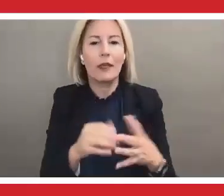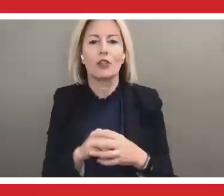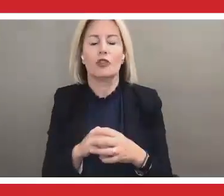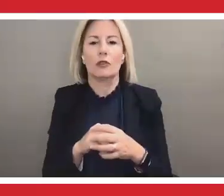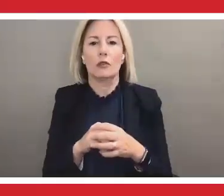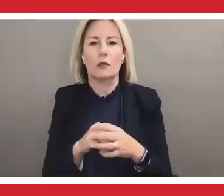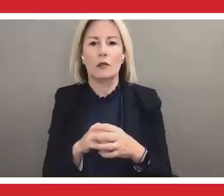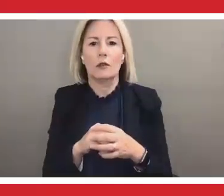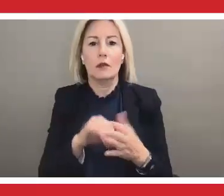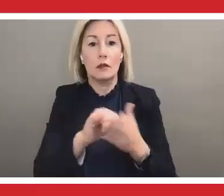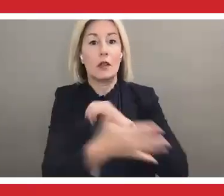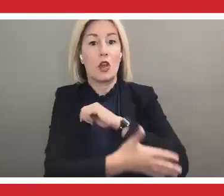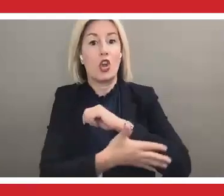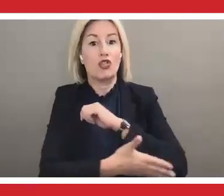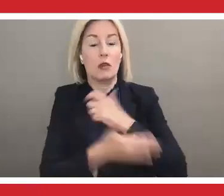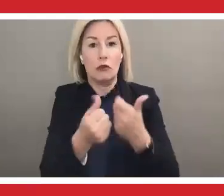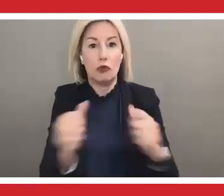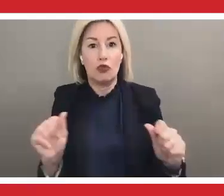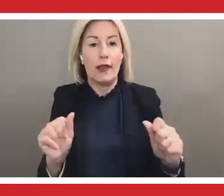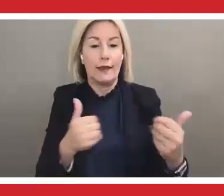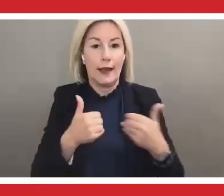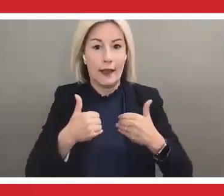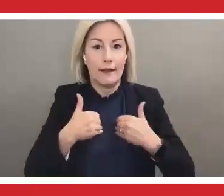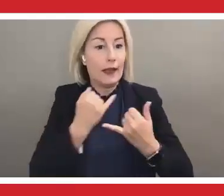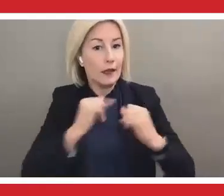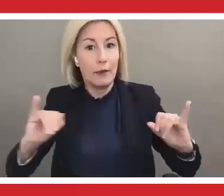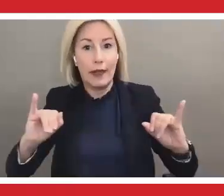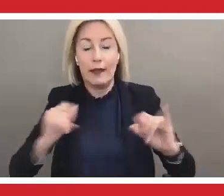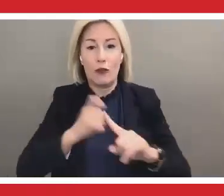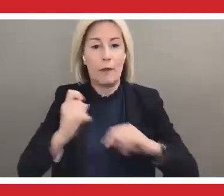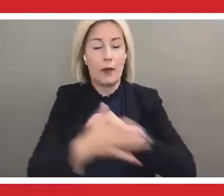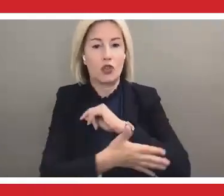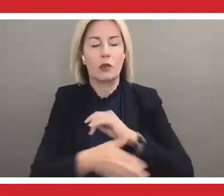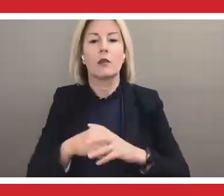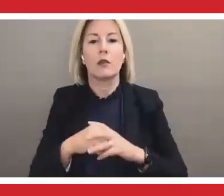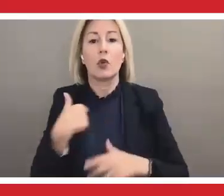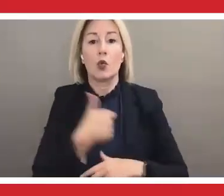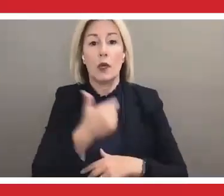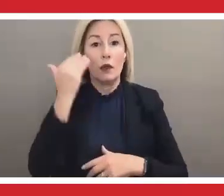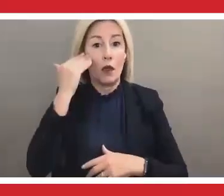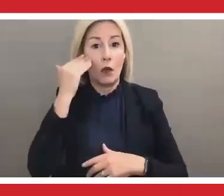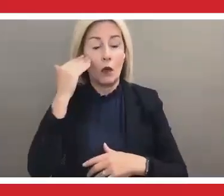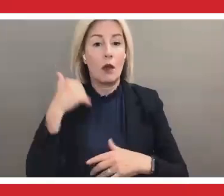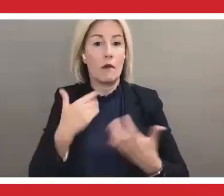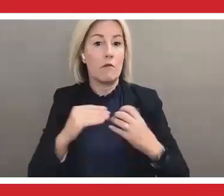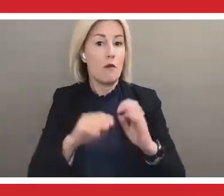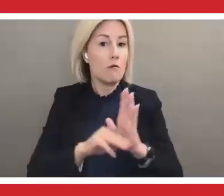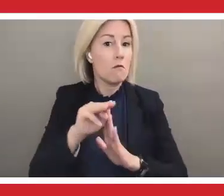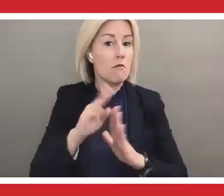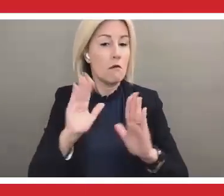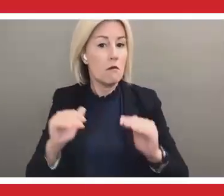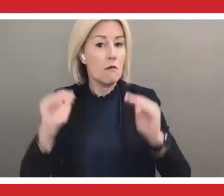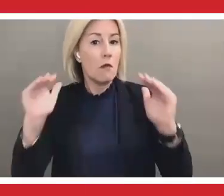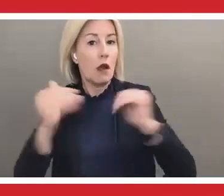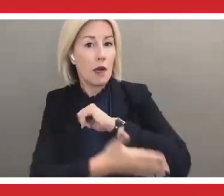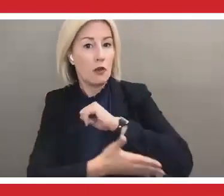country is trying to conduct, independently of the country. We know that we have more mature, more advanced countries that have